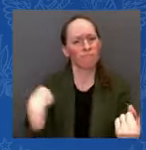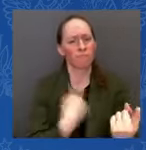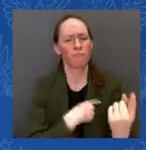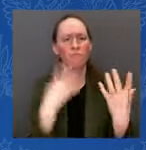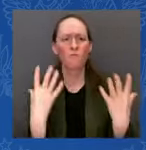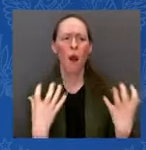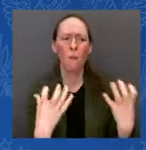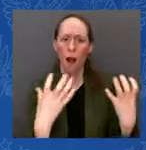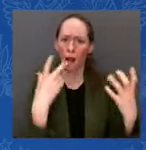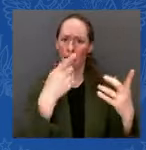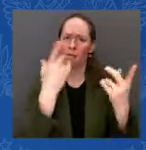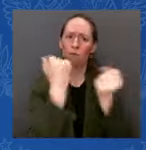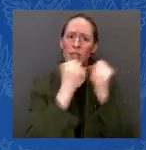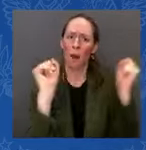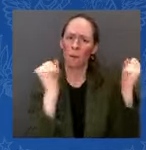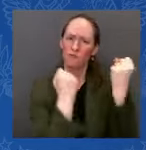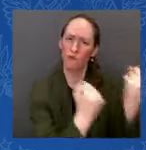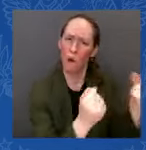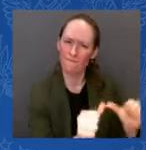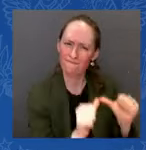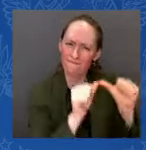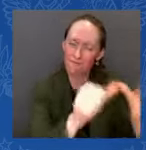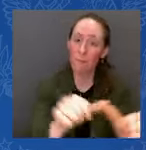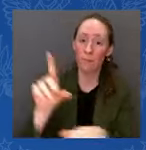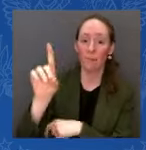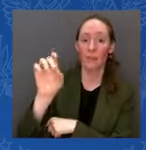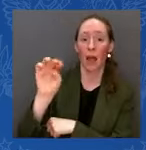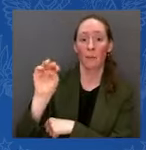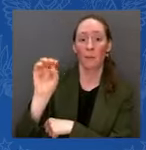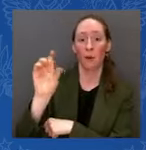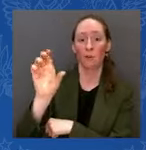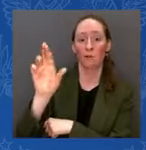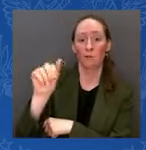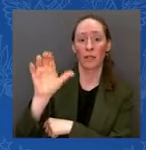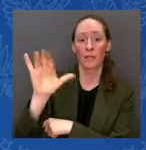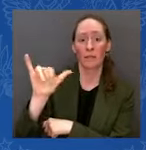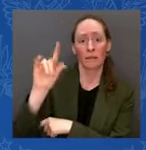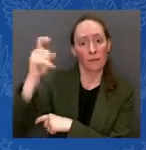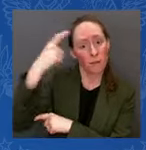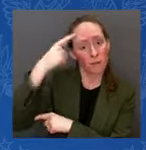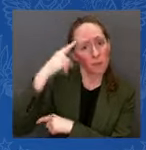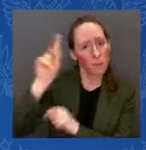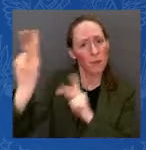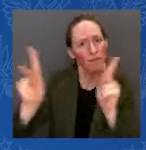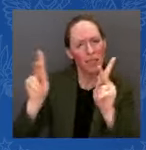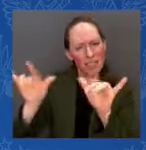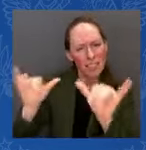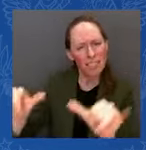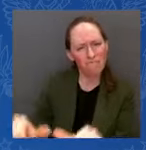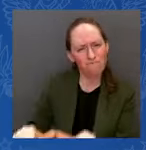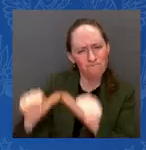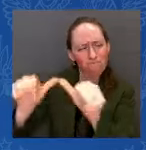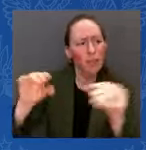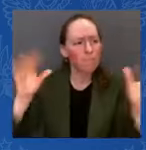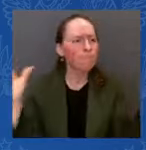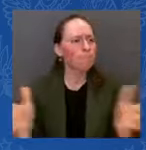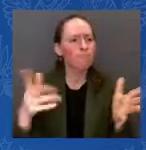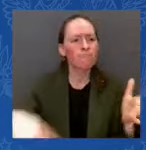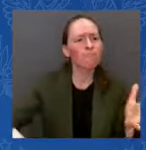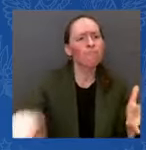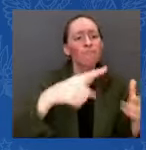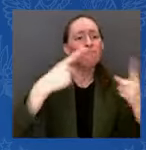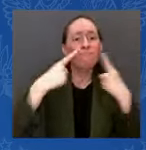countries. I've always said, when asked, the United States is a Pacific power, because we're on the Pacific Ocean. We are a Pacific